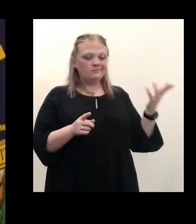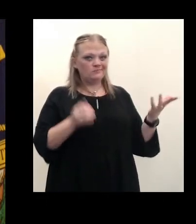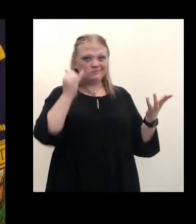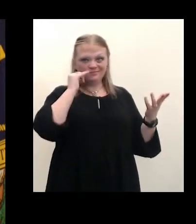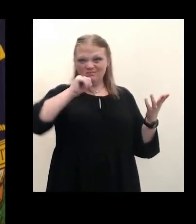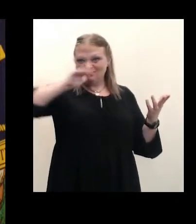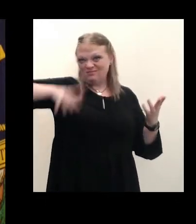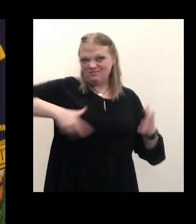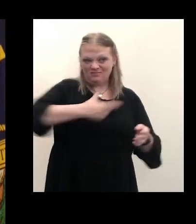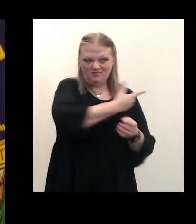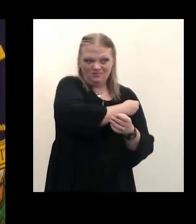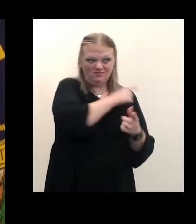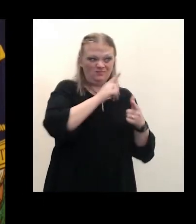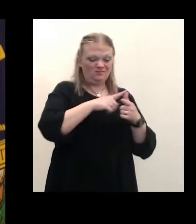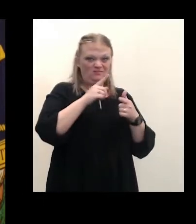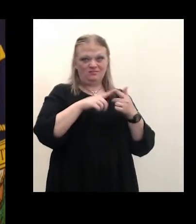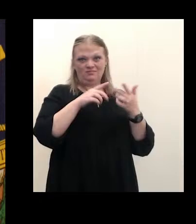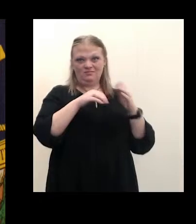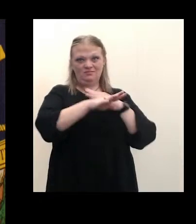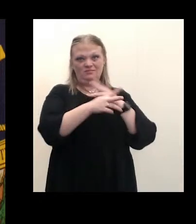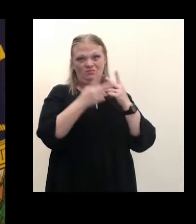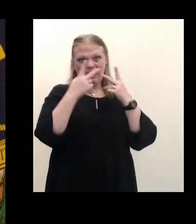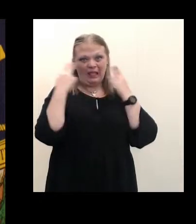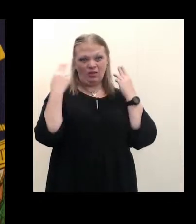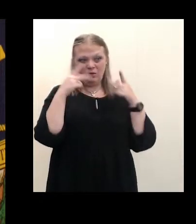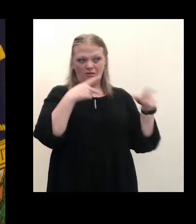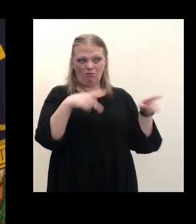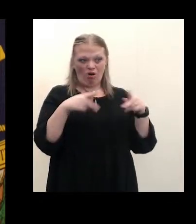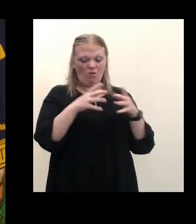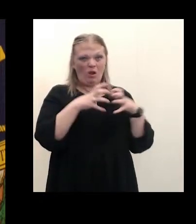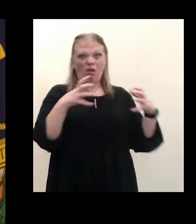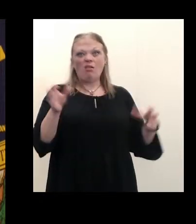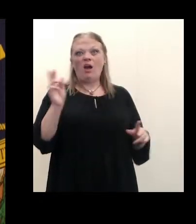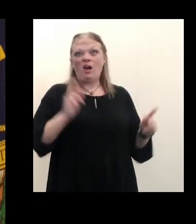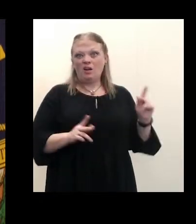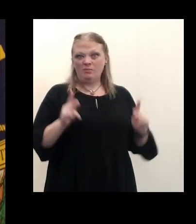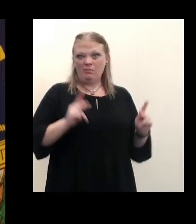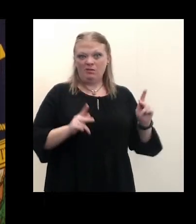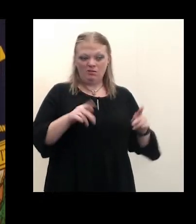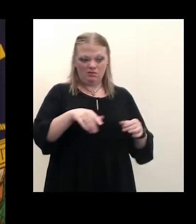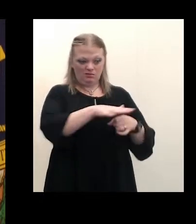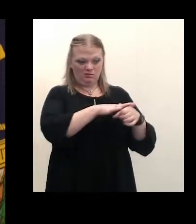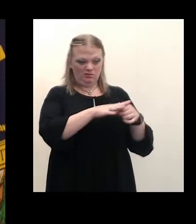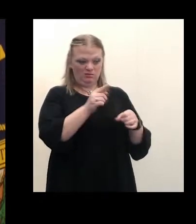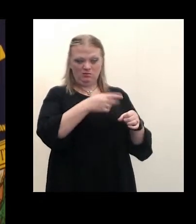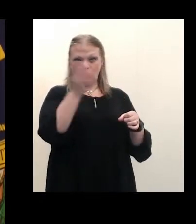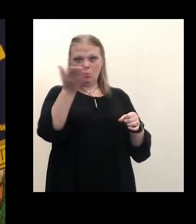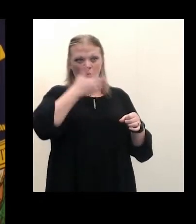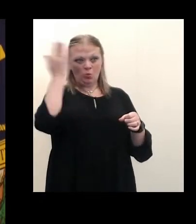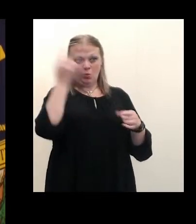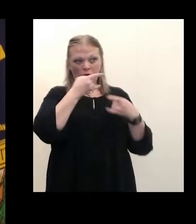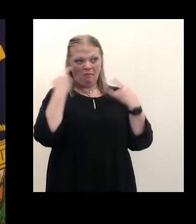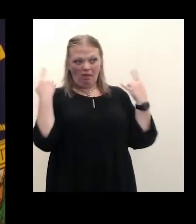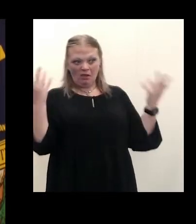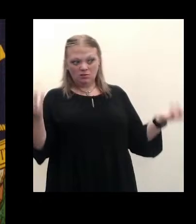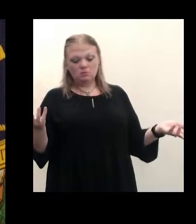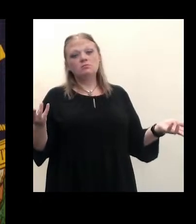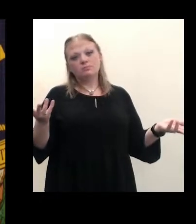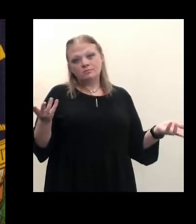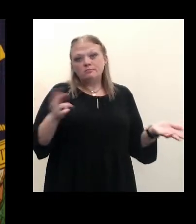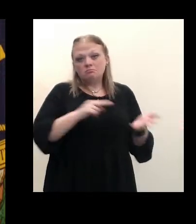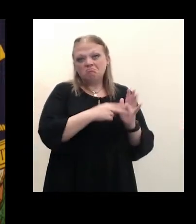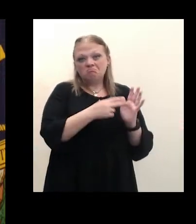and you're going to a Halloween party where there's lots of people or a location where nobody's wearing masks indoors, you're putting yourself at